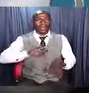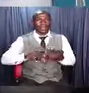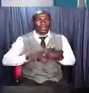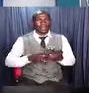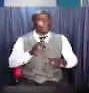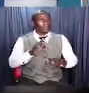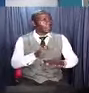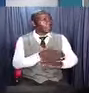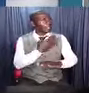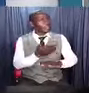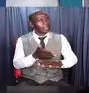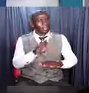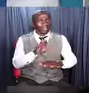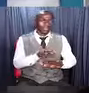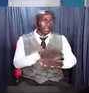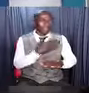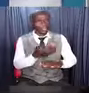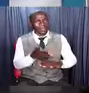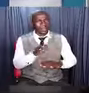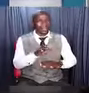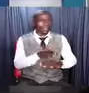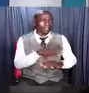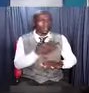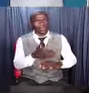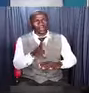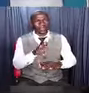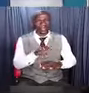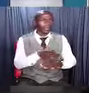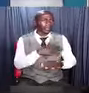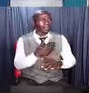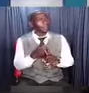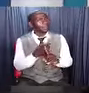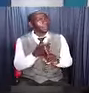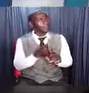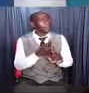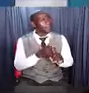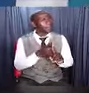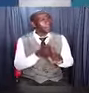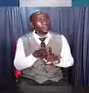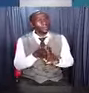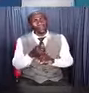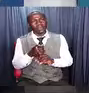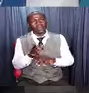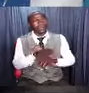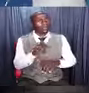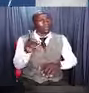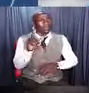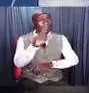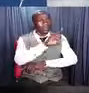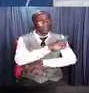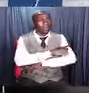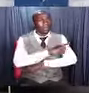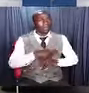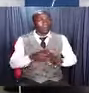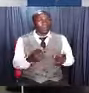watapata uzima. Will get wellness. Bezi mara solo mara ridimu. And sometimes soleil and everything the same. Lakini